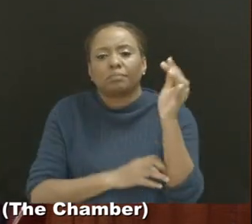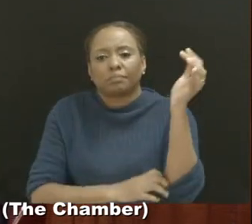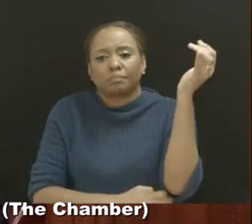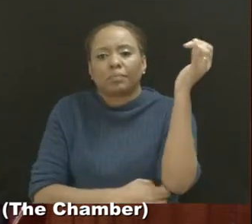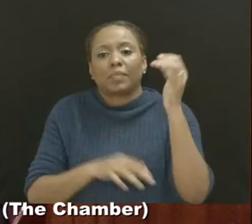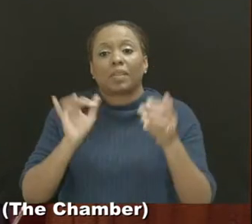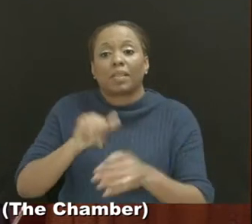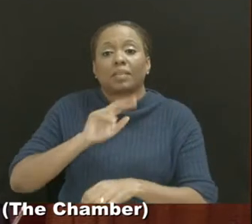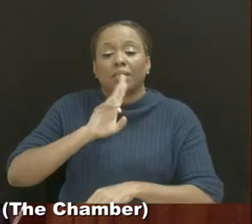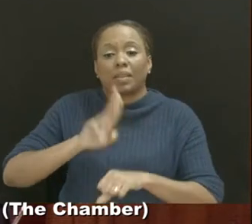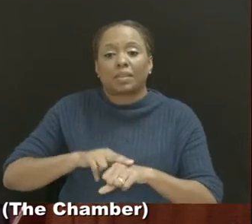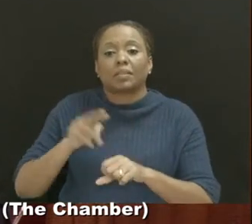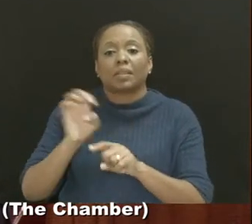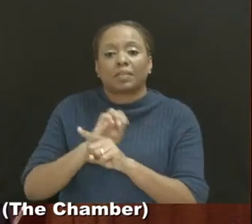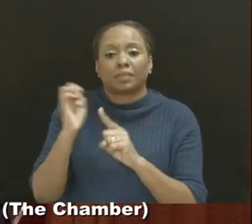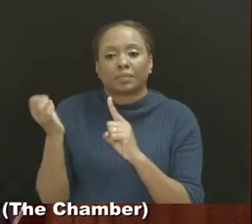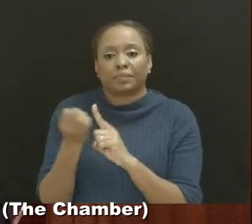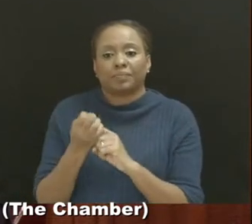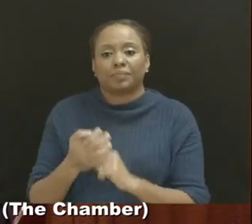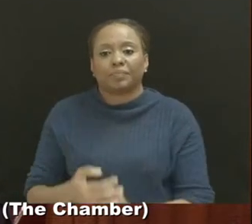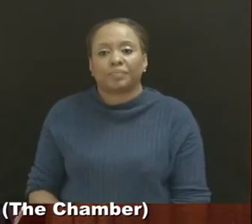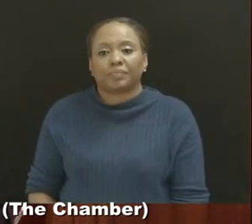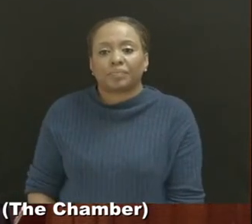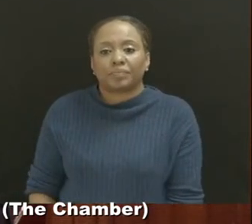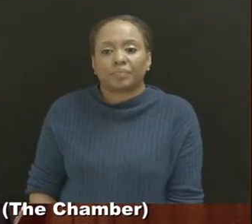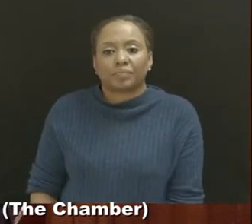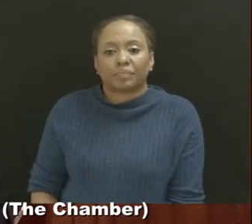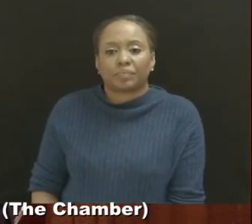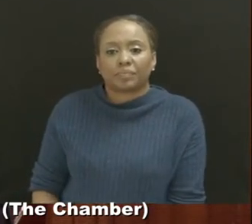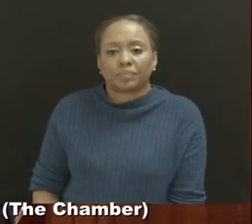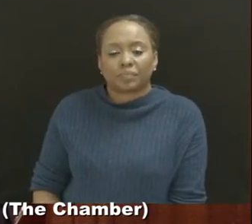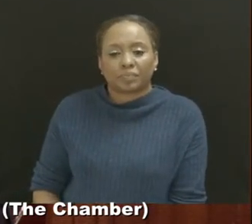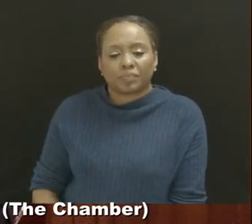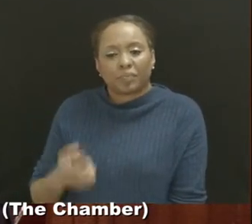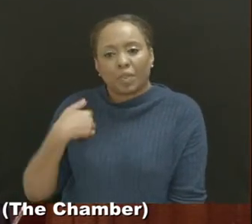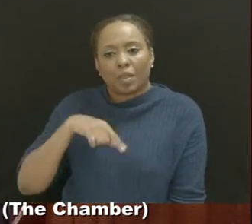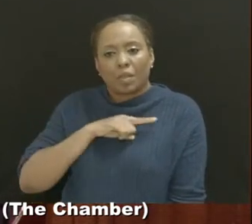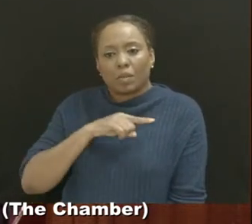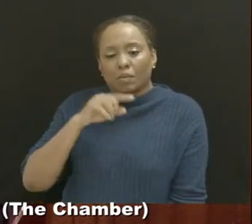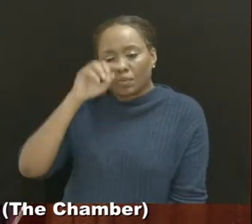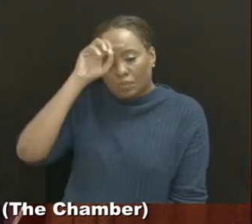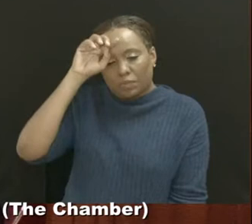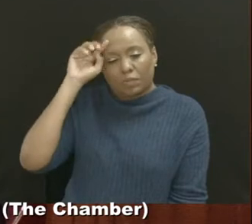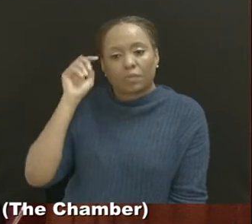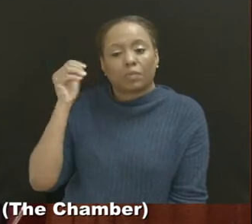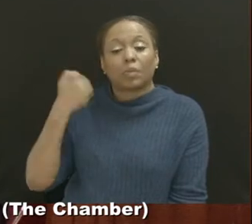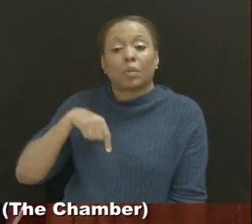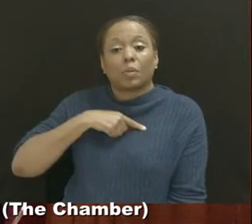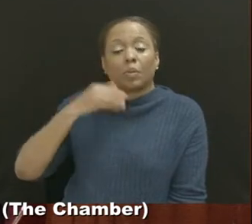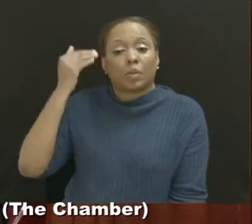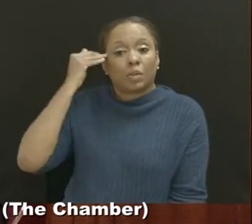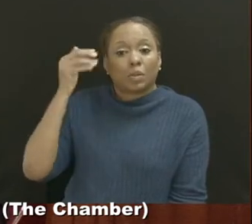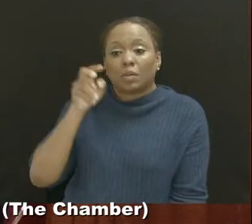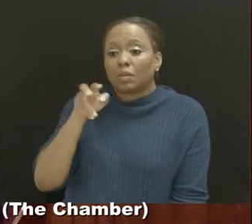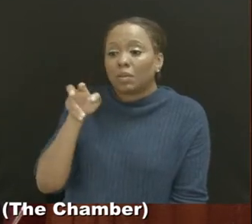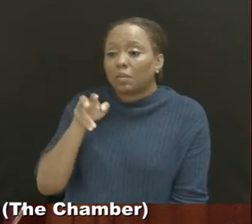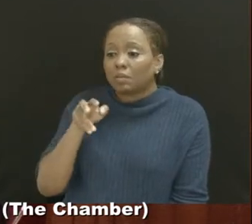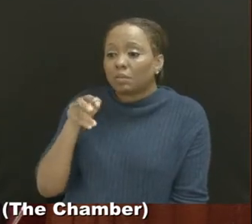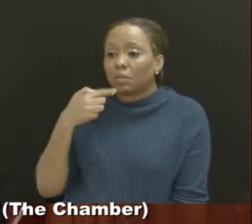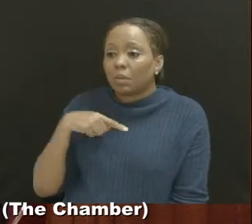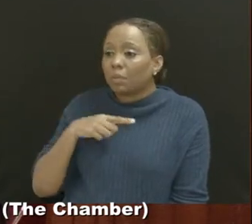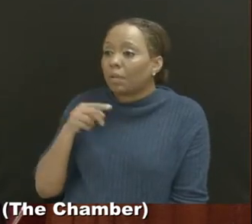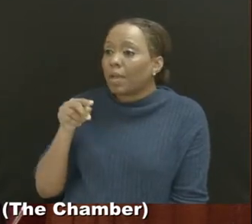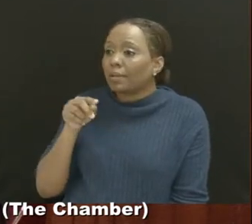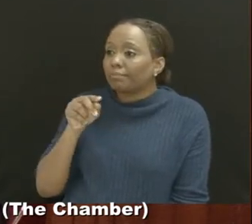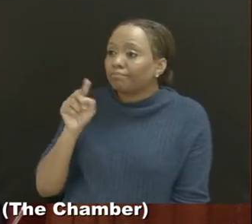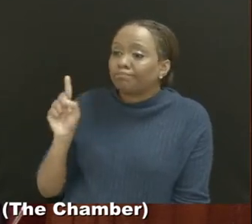to traverse Barbados and to manicure the vegetation, and that is admirable, and it really is